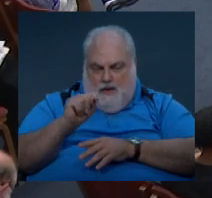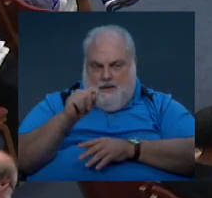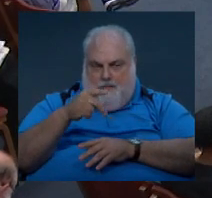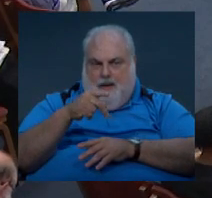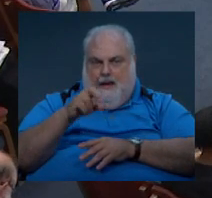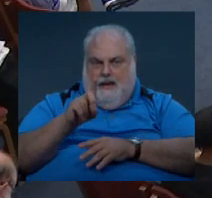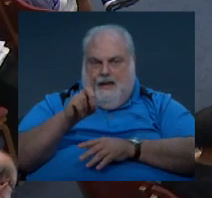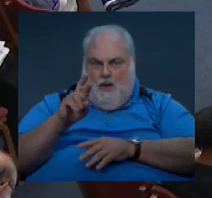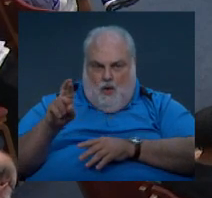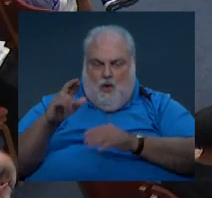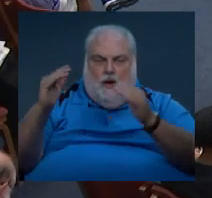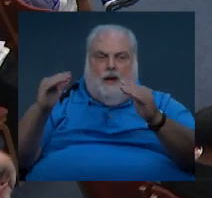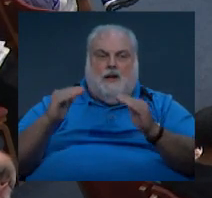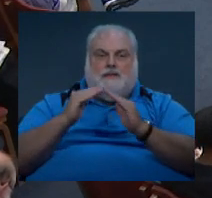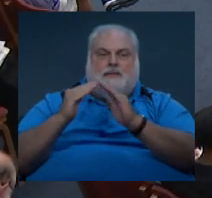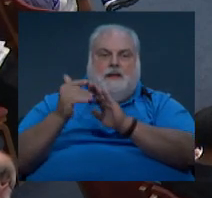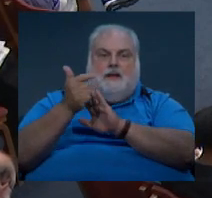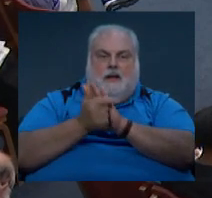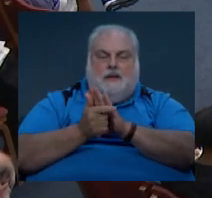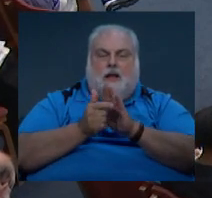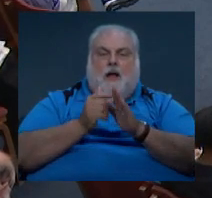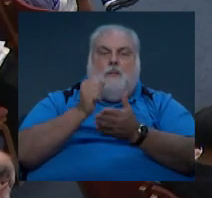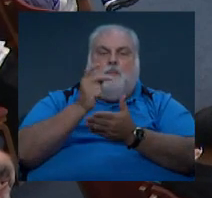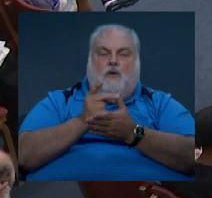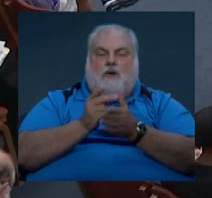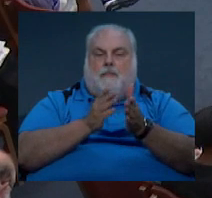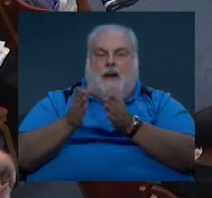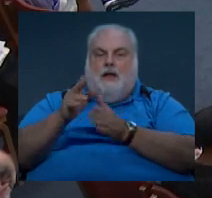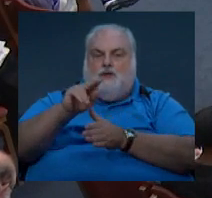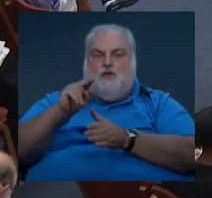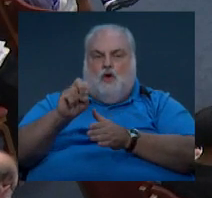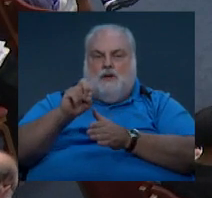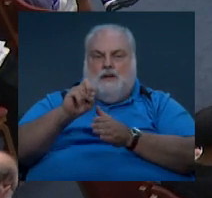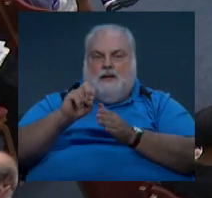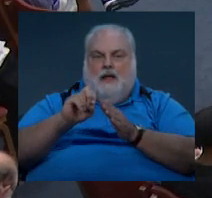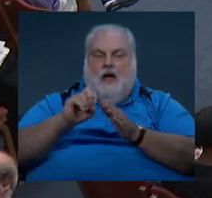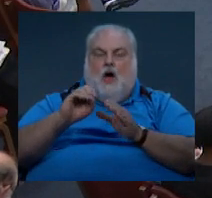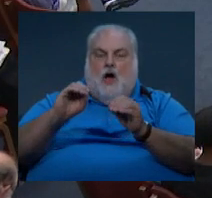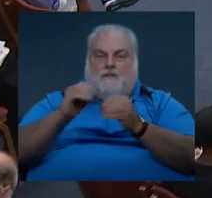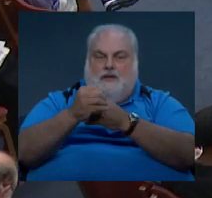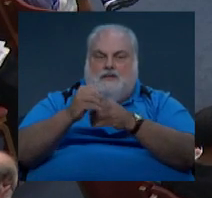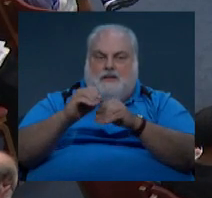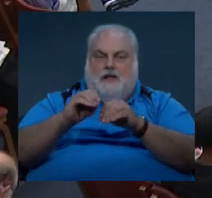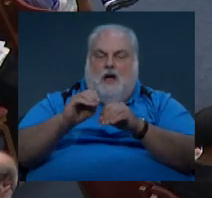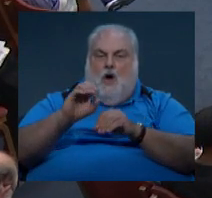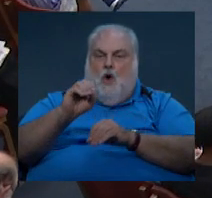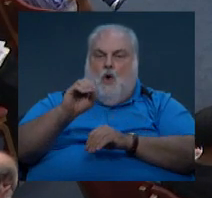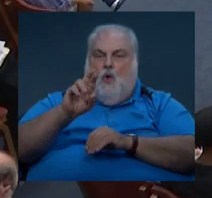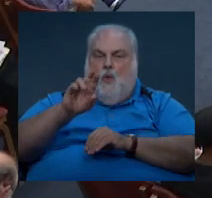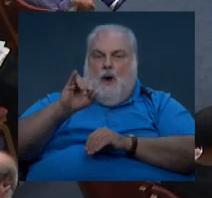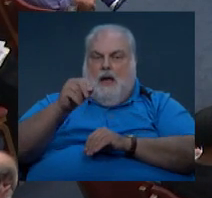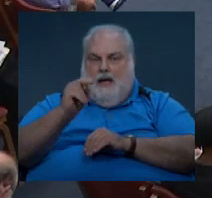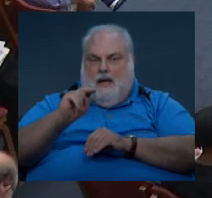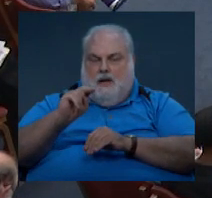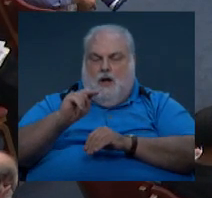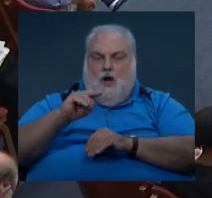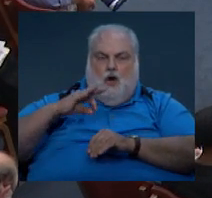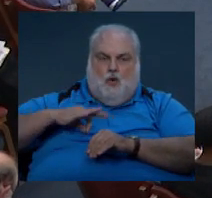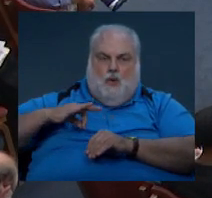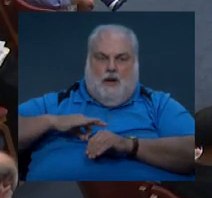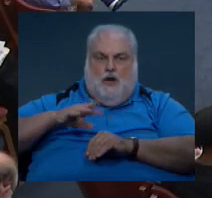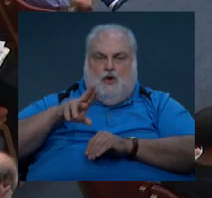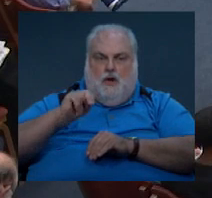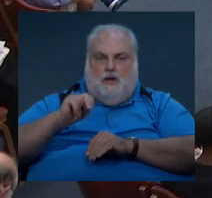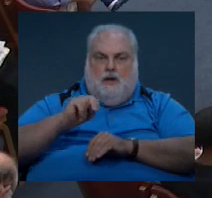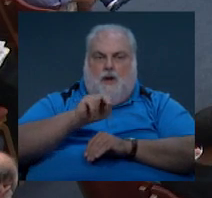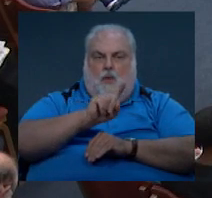22 Davenport. An ordinance to approve a plan zoning development, establish a plan office district titled Orion Federal Credit Union, short form PDO, located